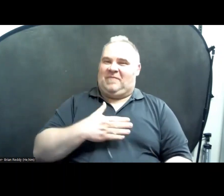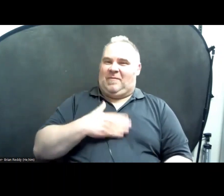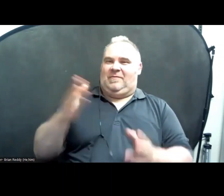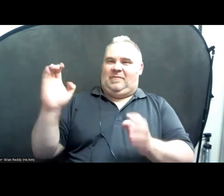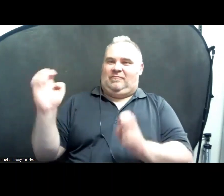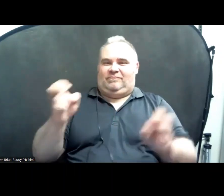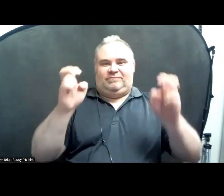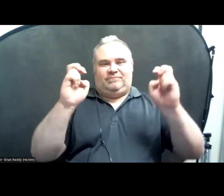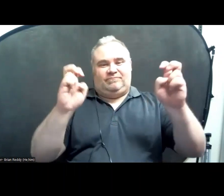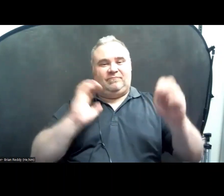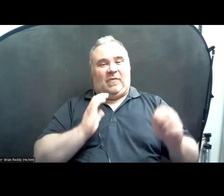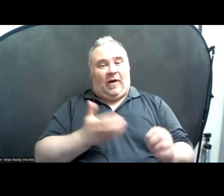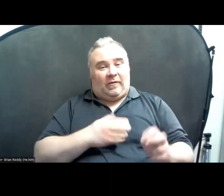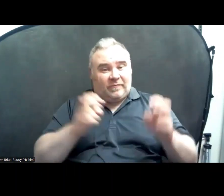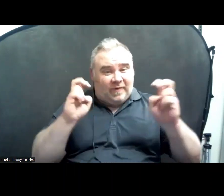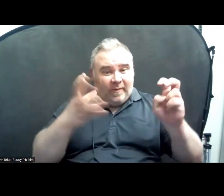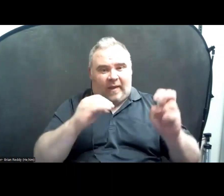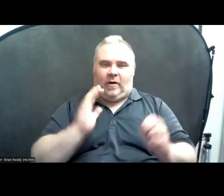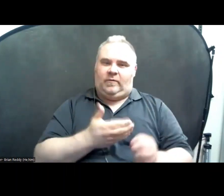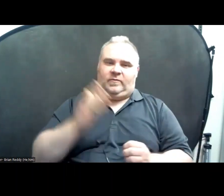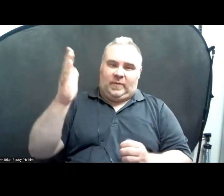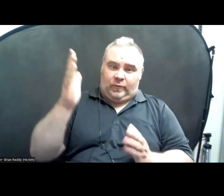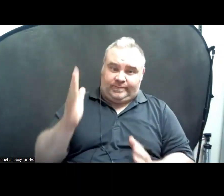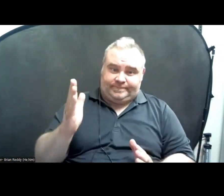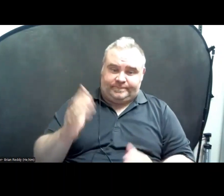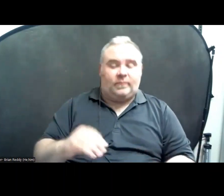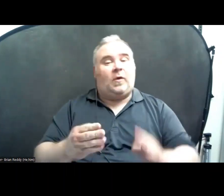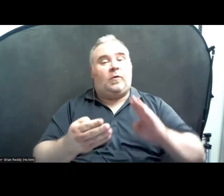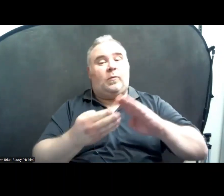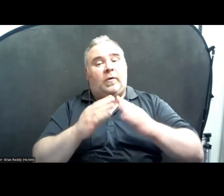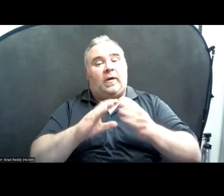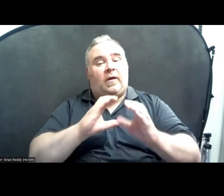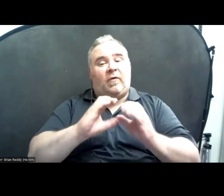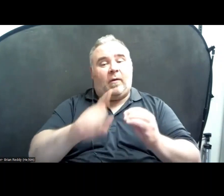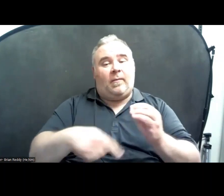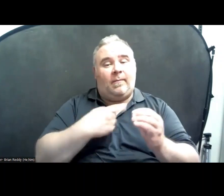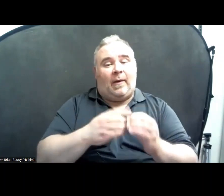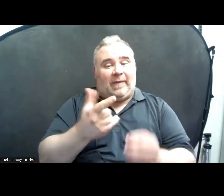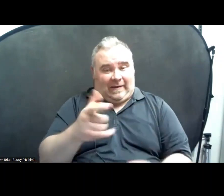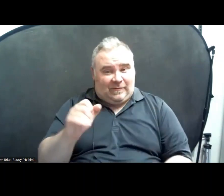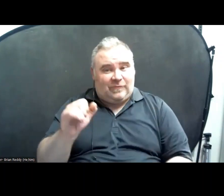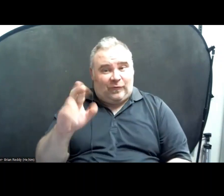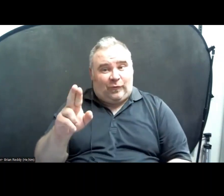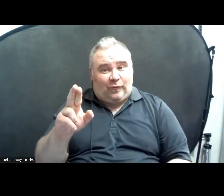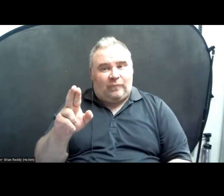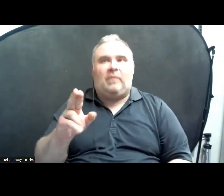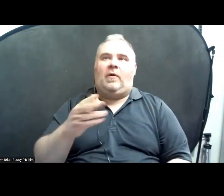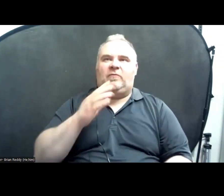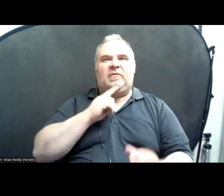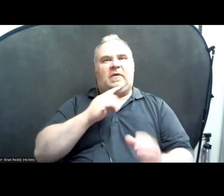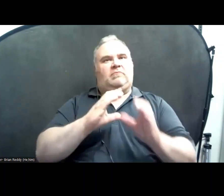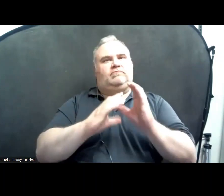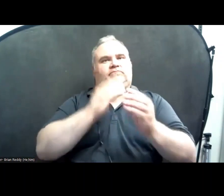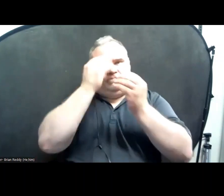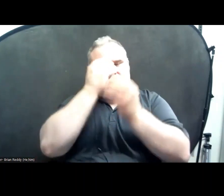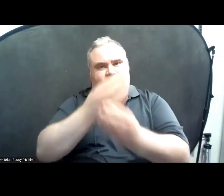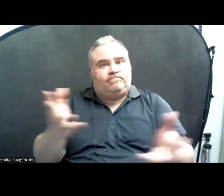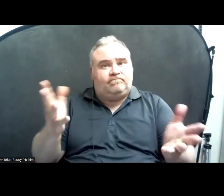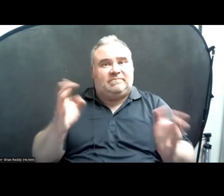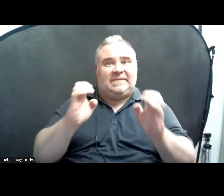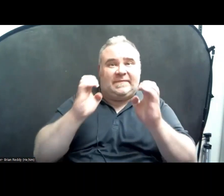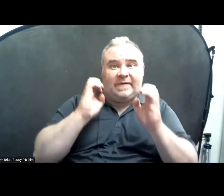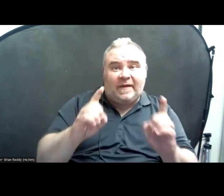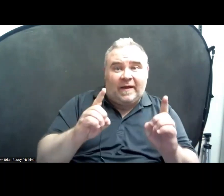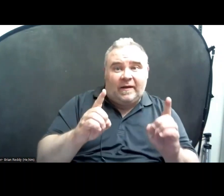our phenomenal speakers. Community Conversations on Cancer is an educational series designed to inform,